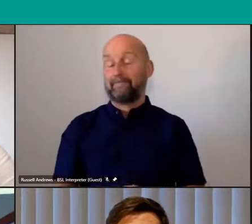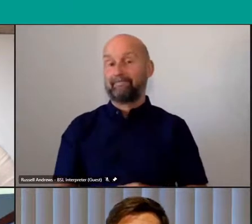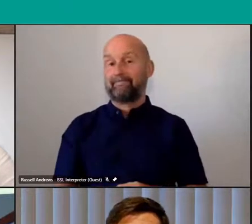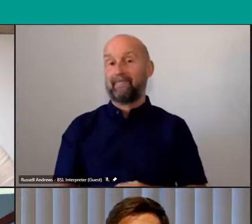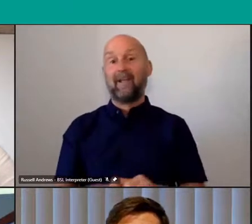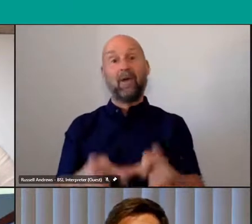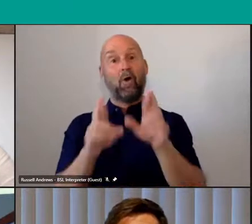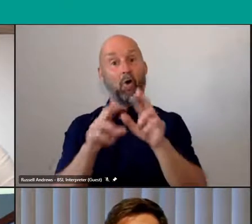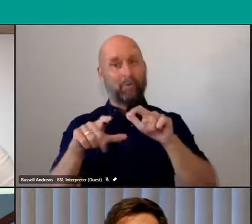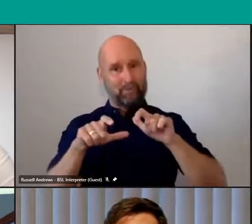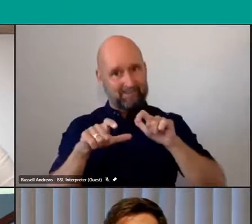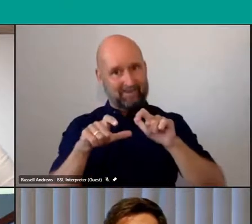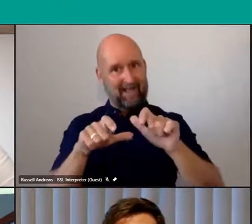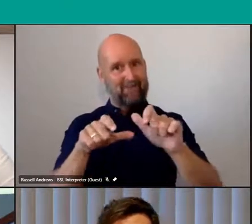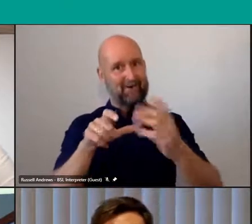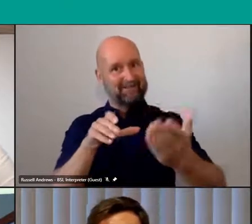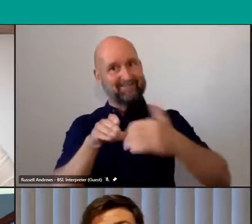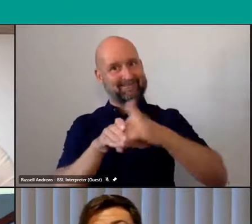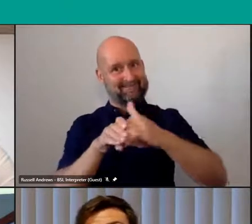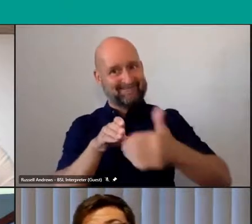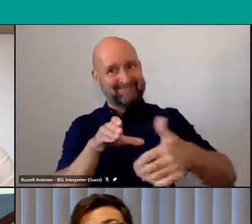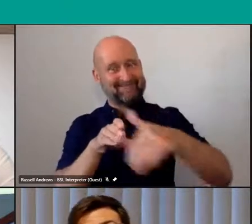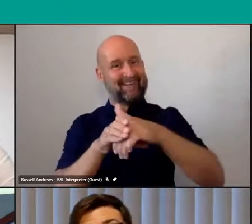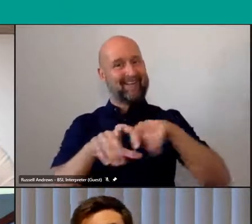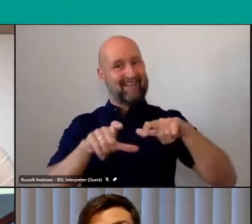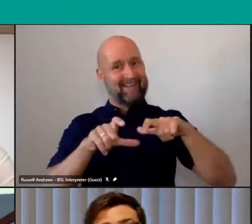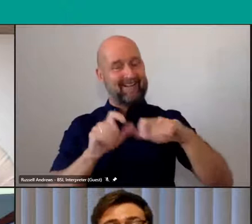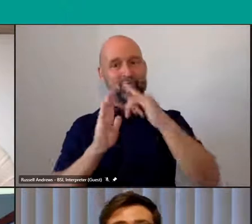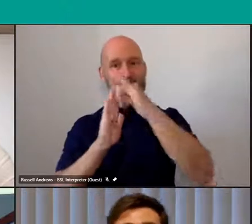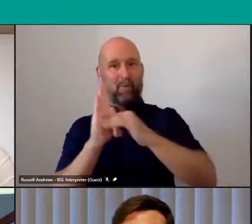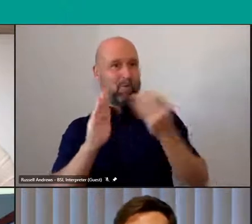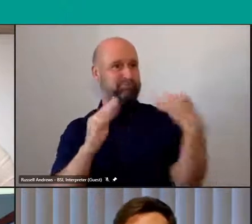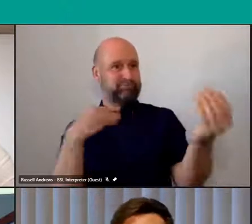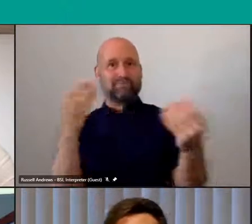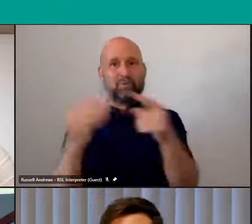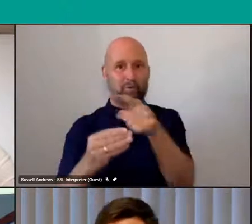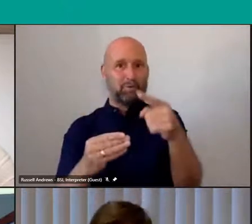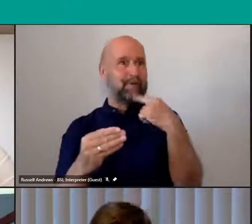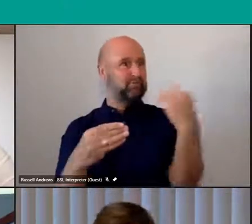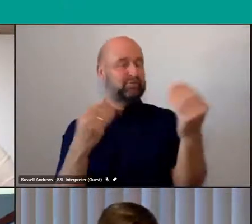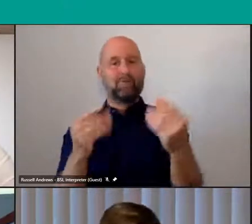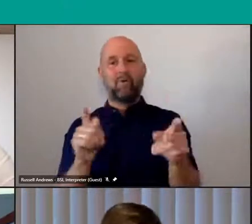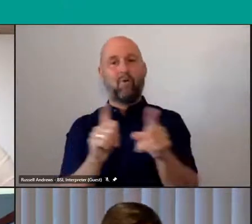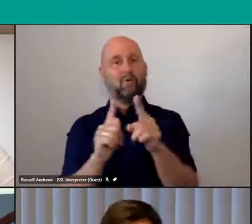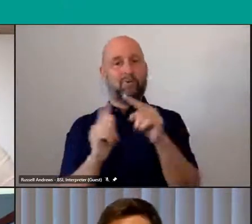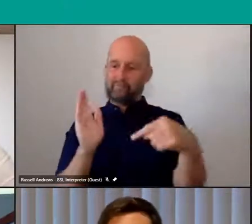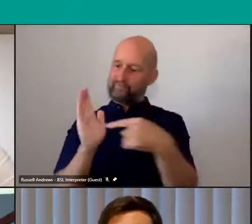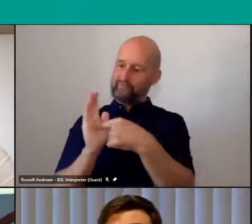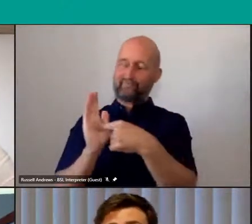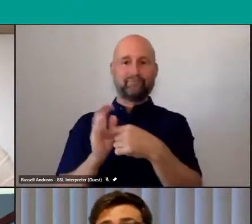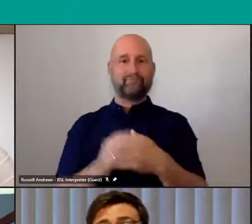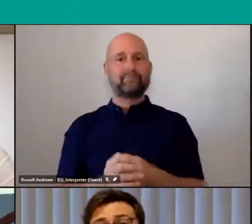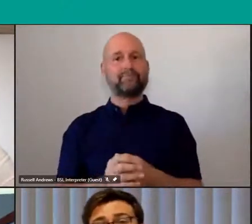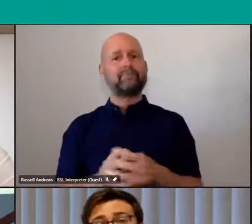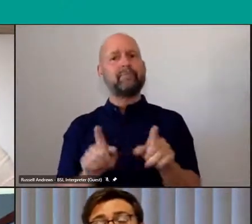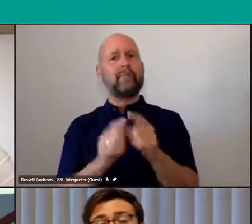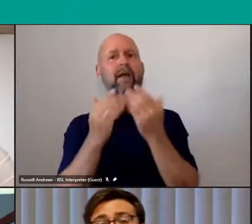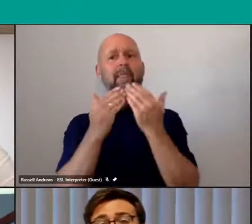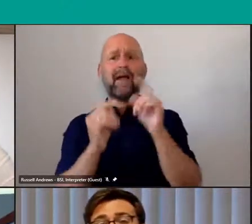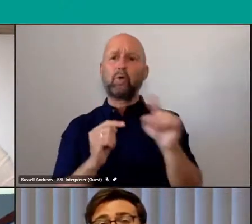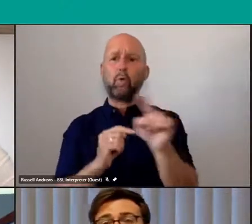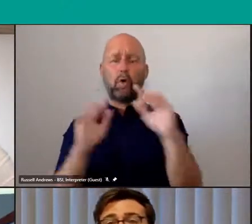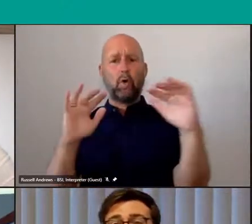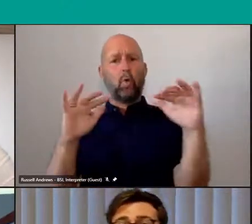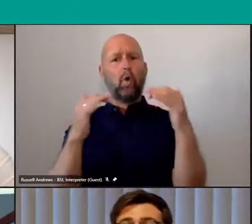hope you continue to take the report forward in the way that you've brought us to this point. I'd also want to just thank everybody on the call.